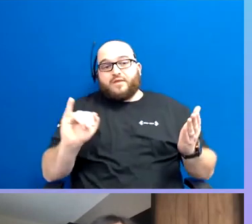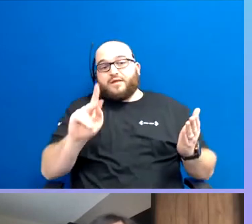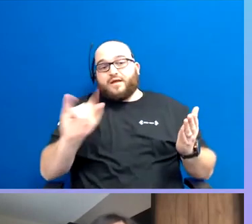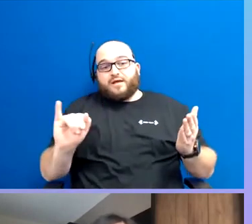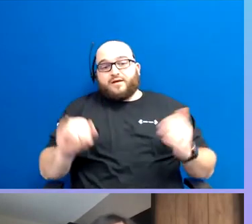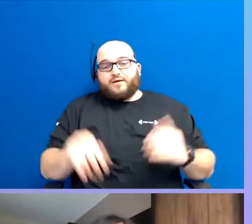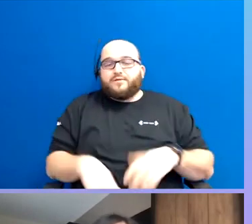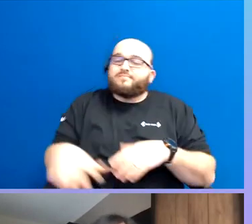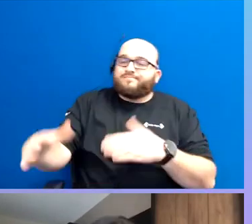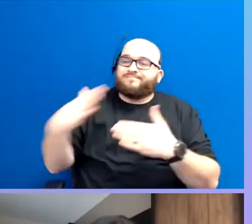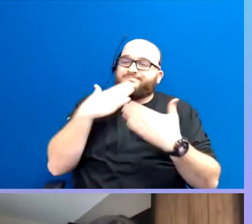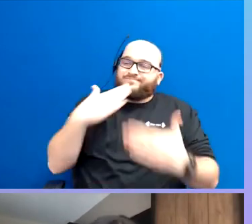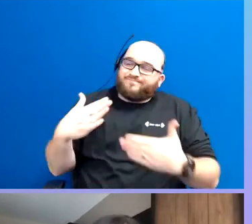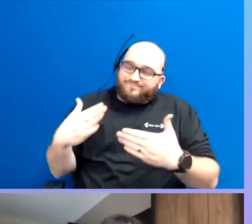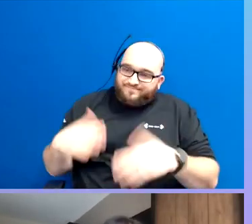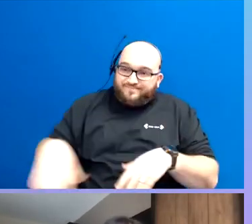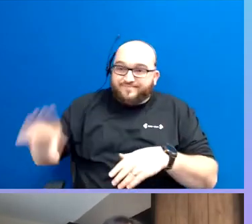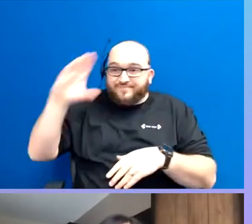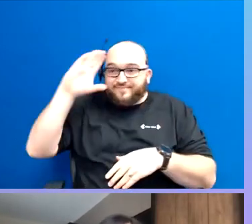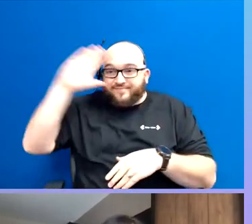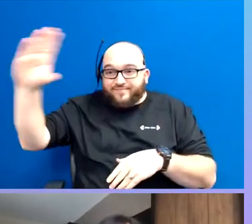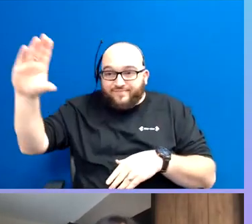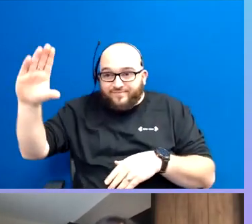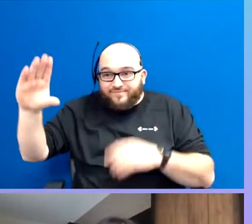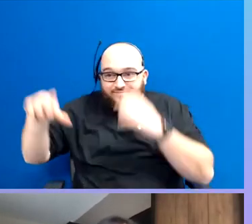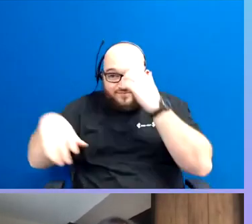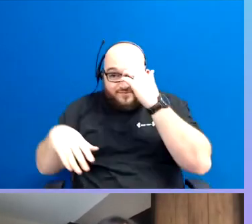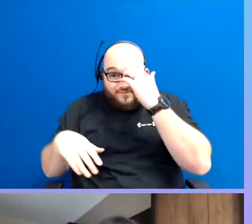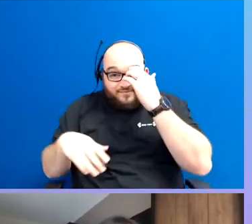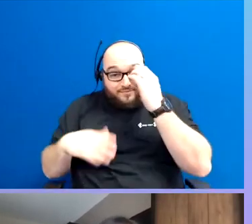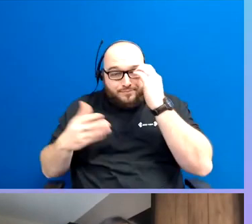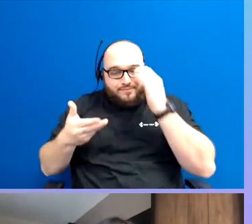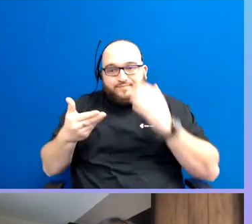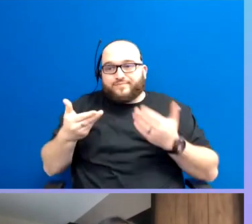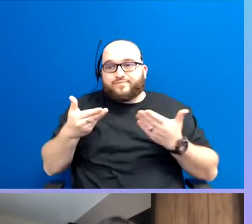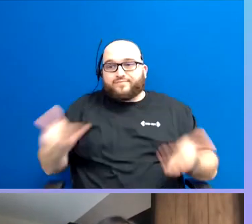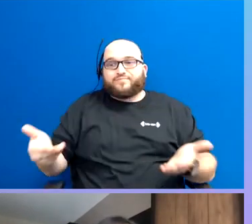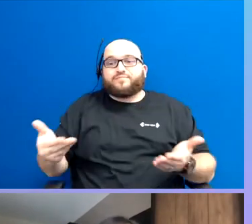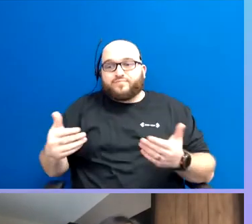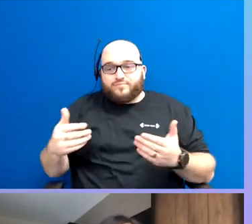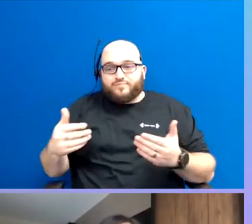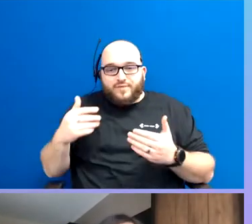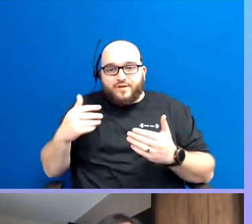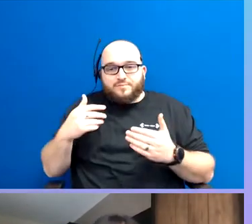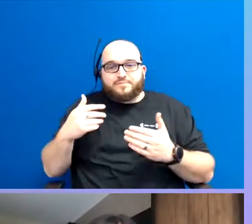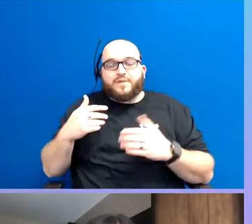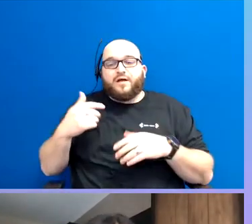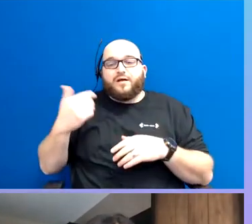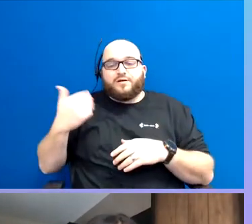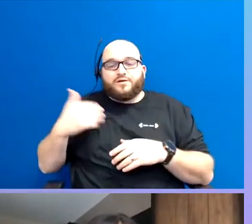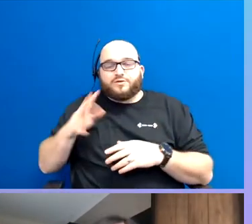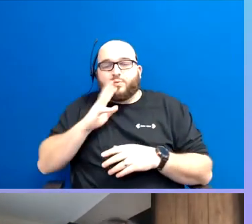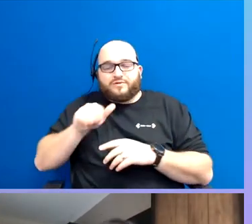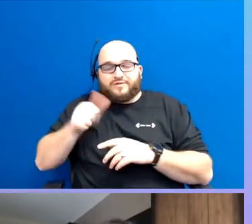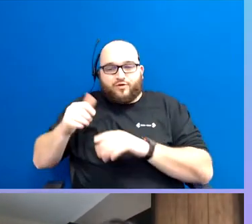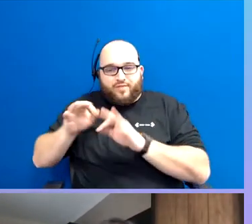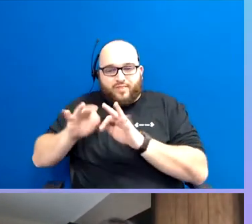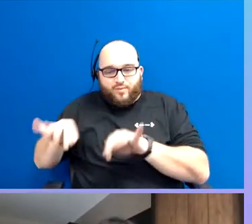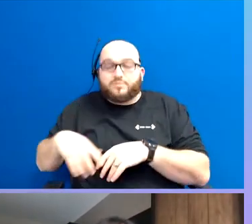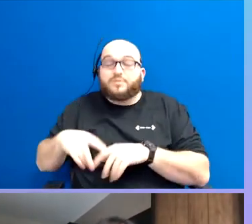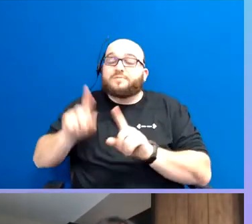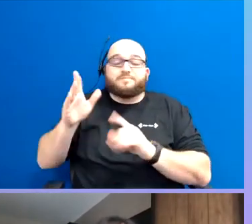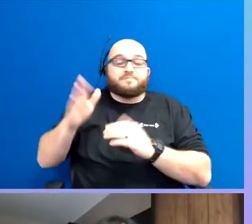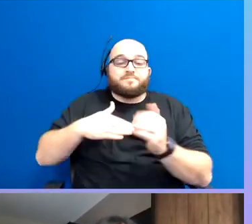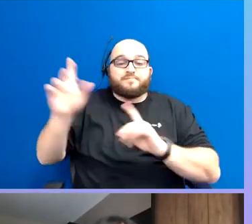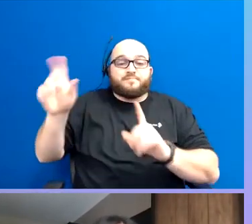Hi everyone. Bonjour. Vanakkam, as we say in Tamil as well. My name is Nikki Ramesh.